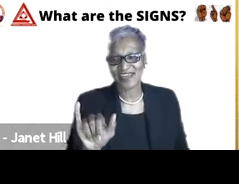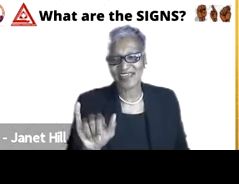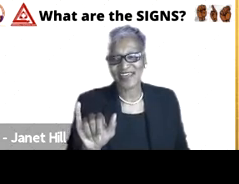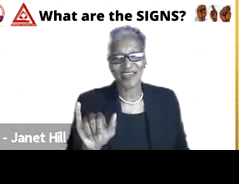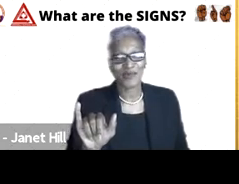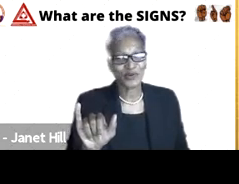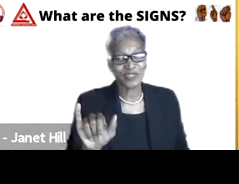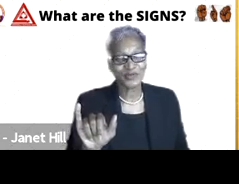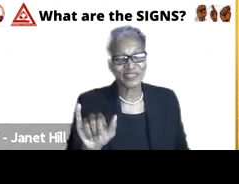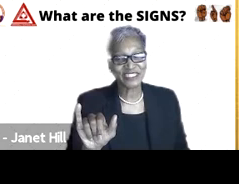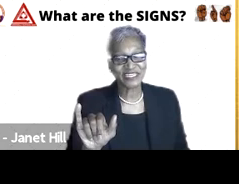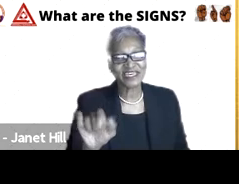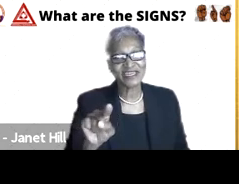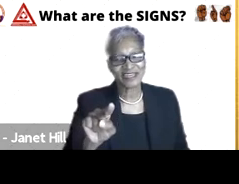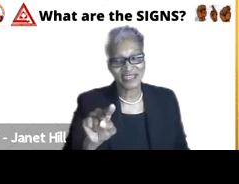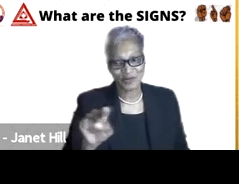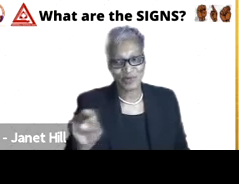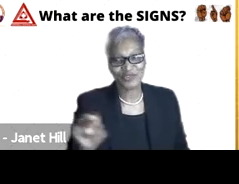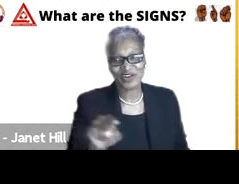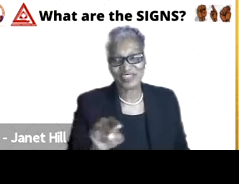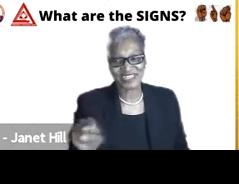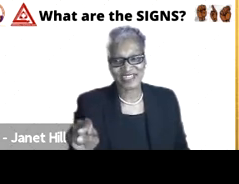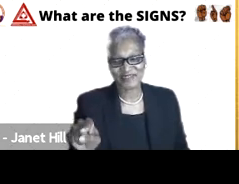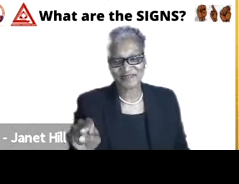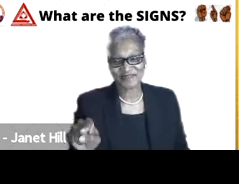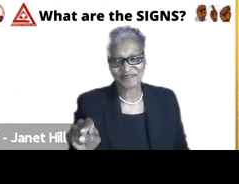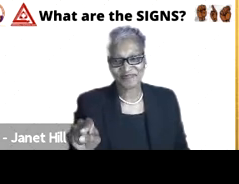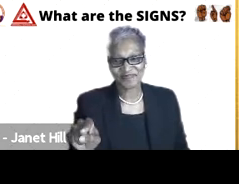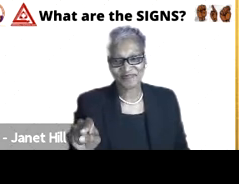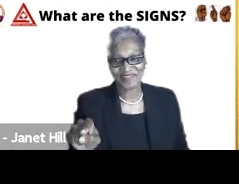Y, and what do we do with the Z? We draw the Z.